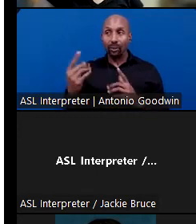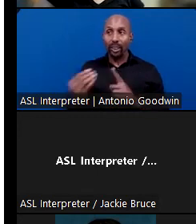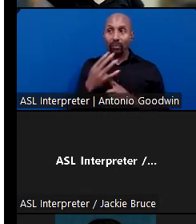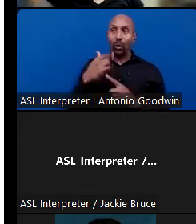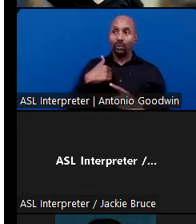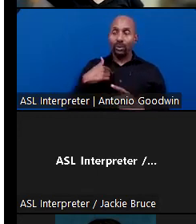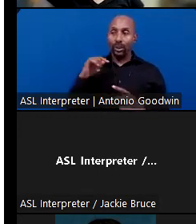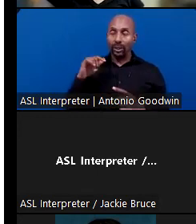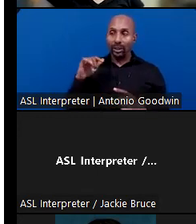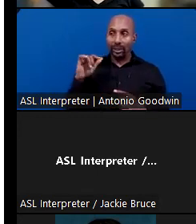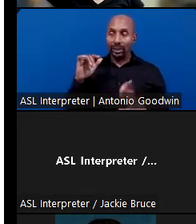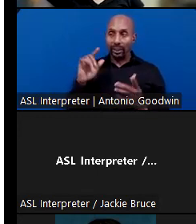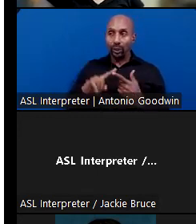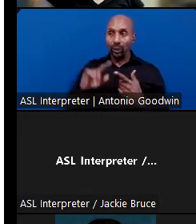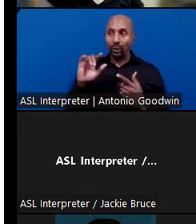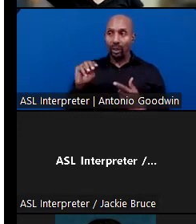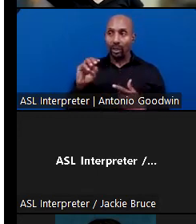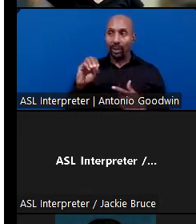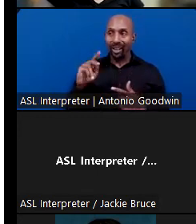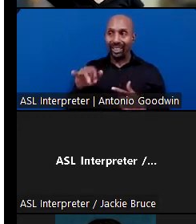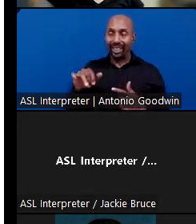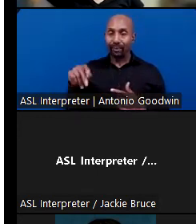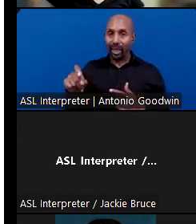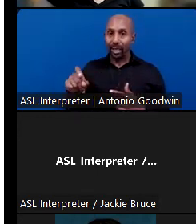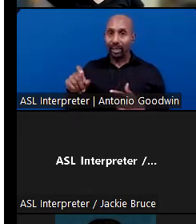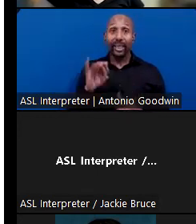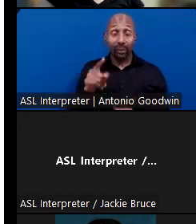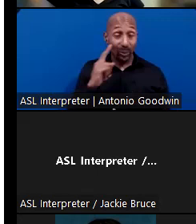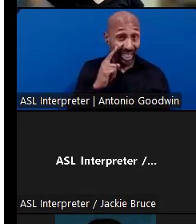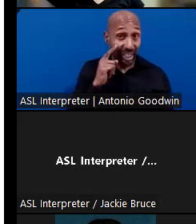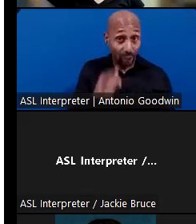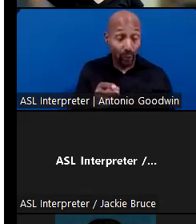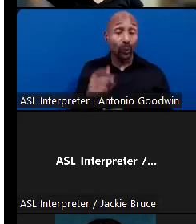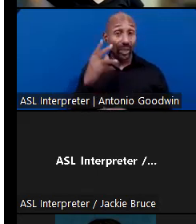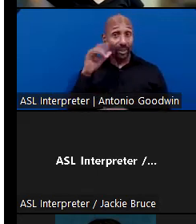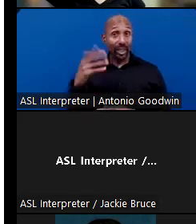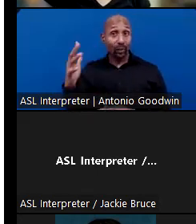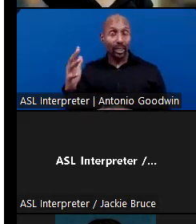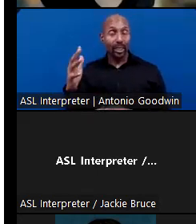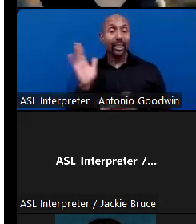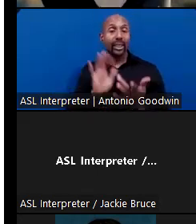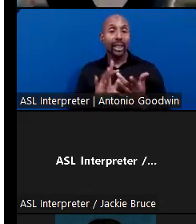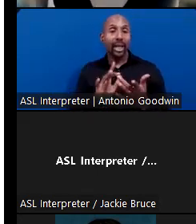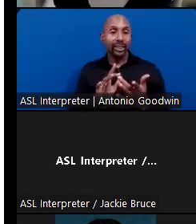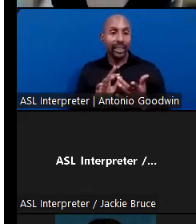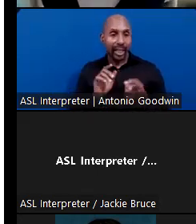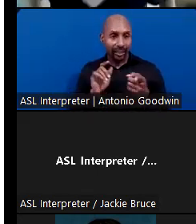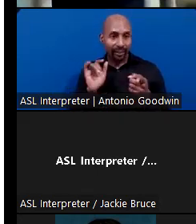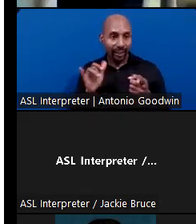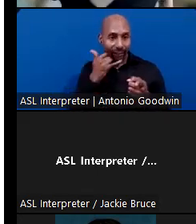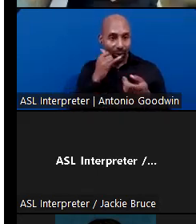the phone number I have had on here a number of times, your provider, or